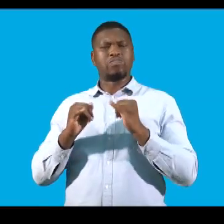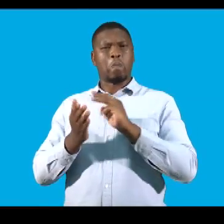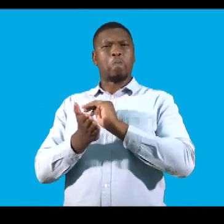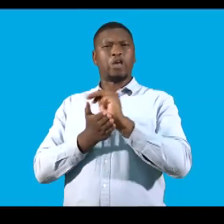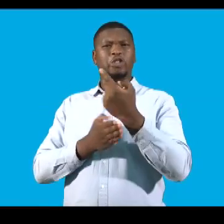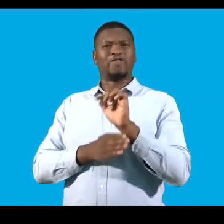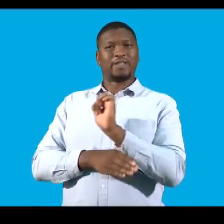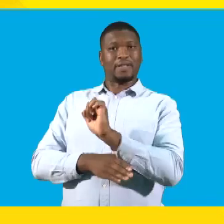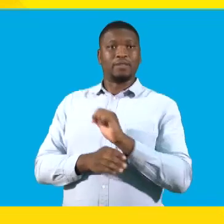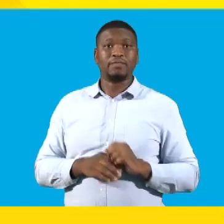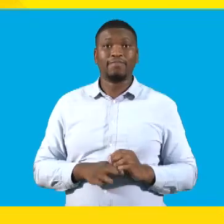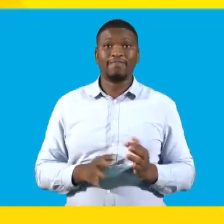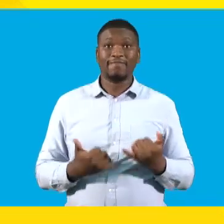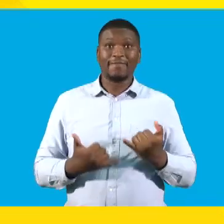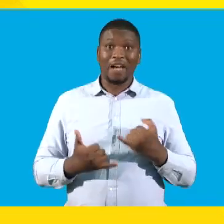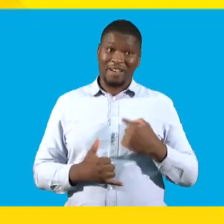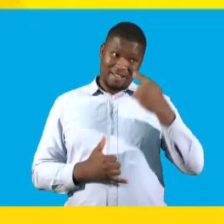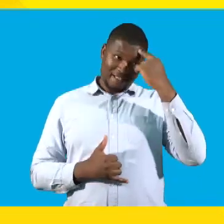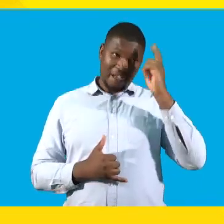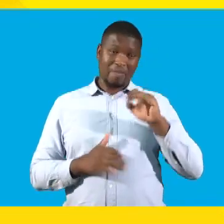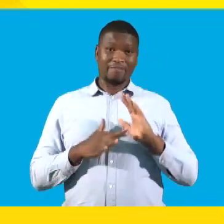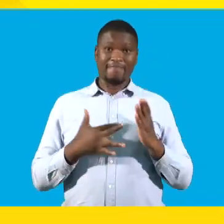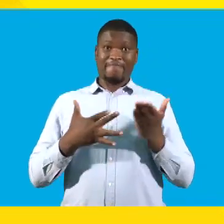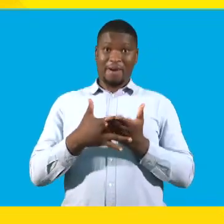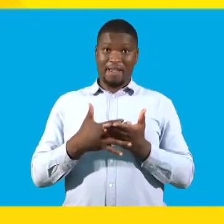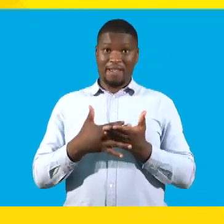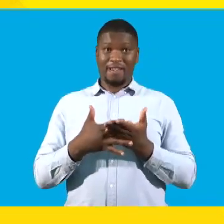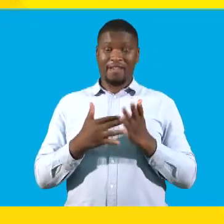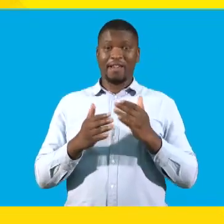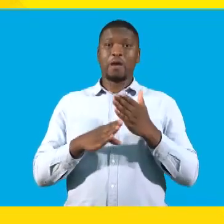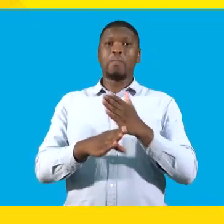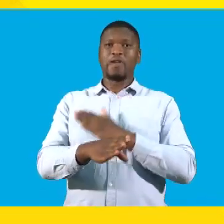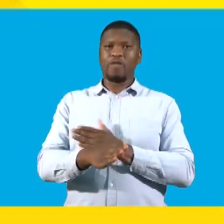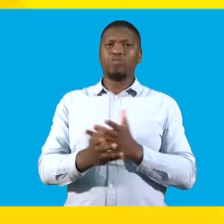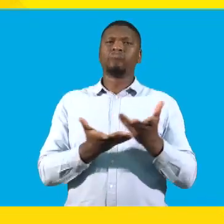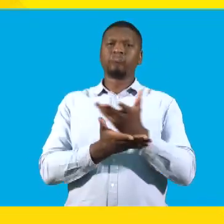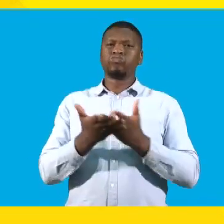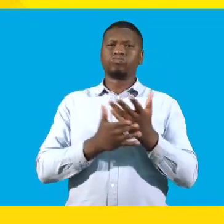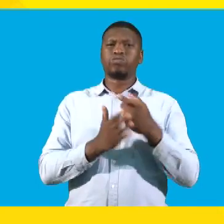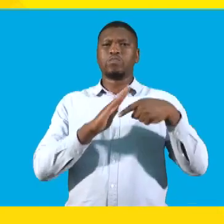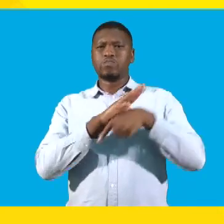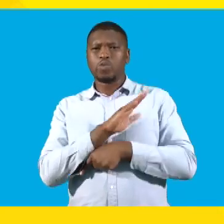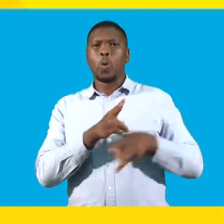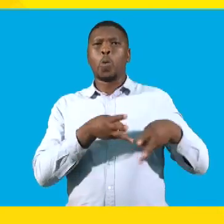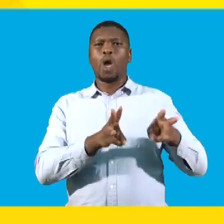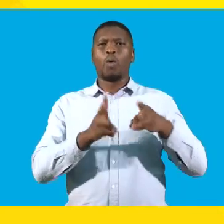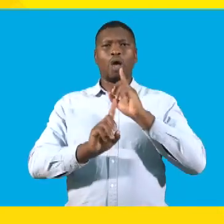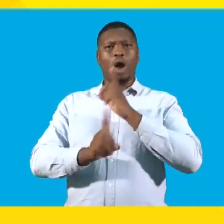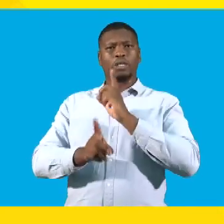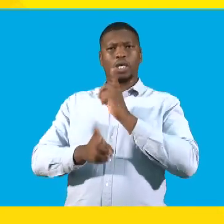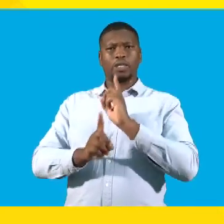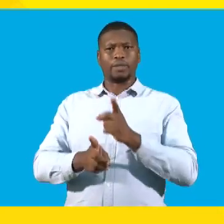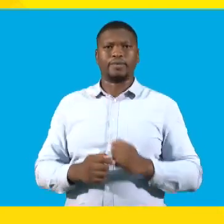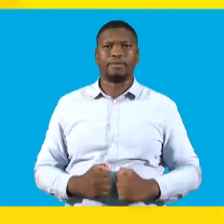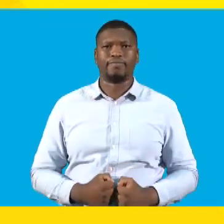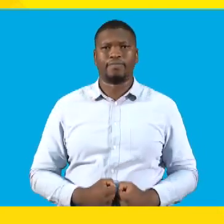message of the poem. Now, I think we need to take a quick commercial break before we look at more ways of answering